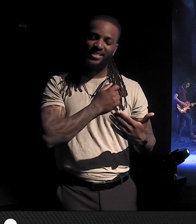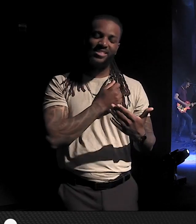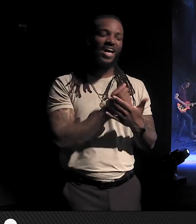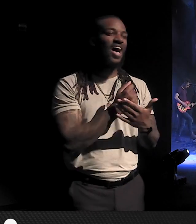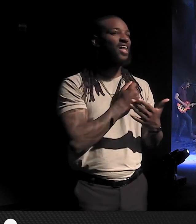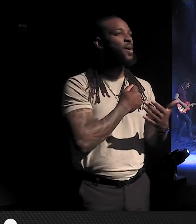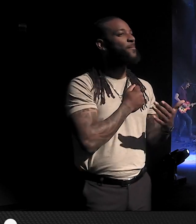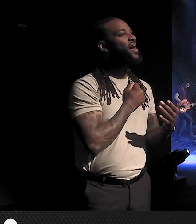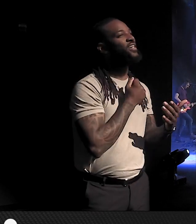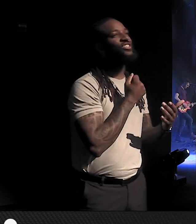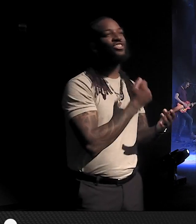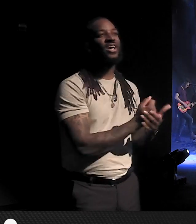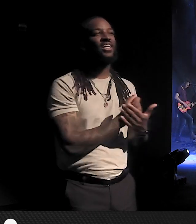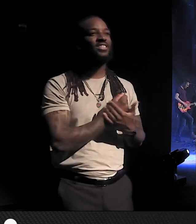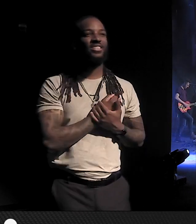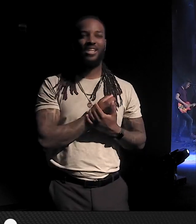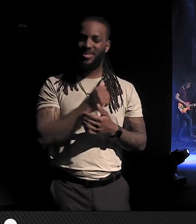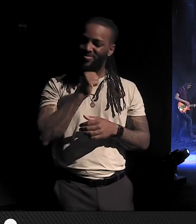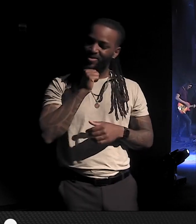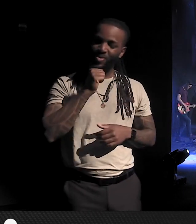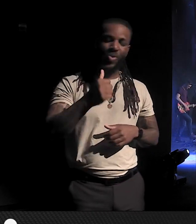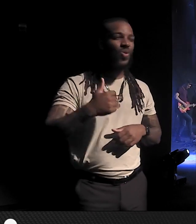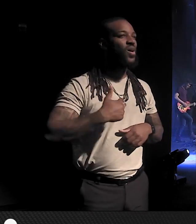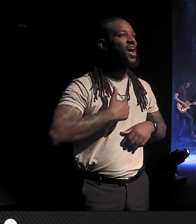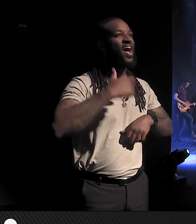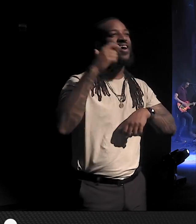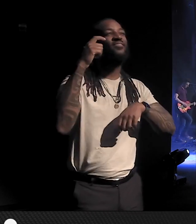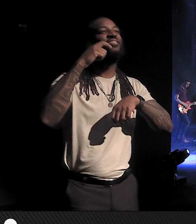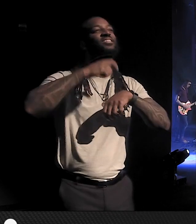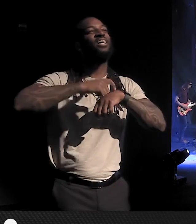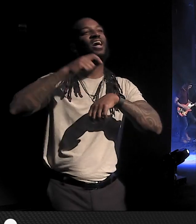violently inside of my chest.